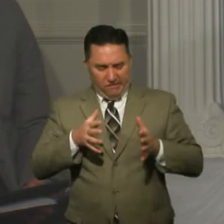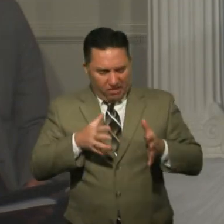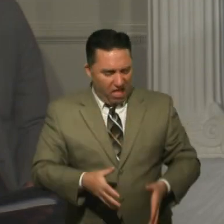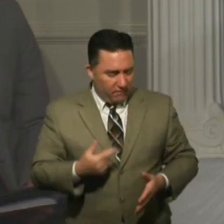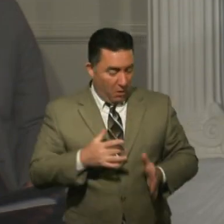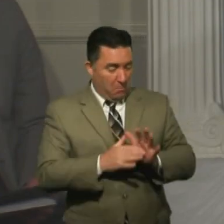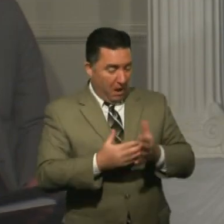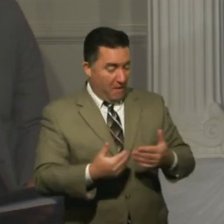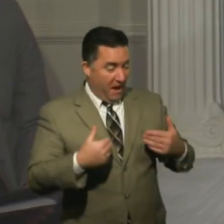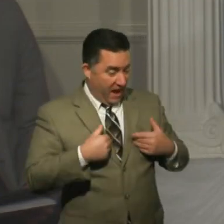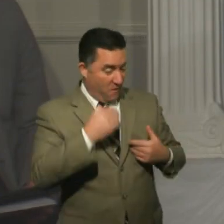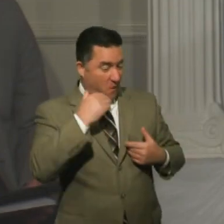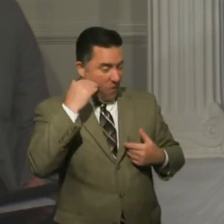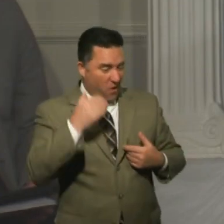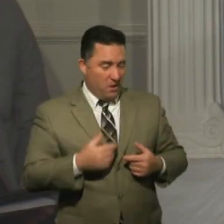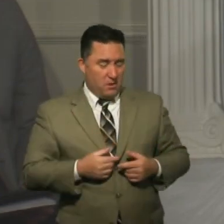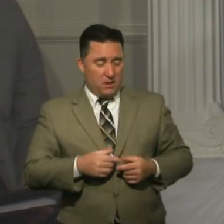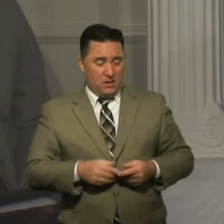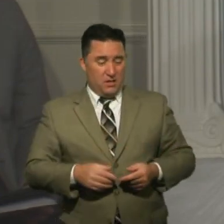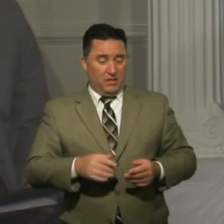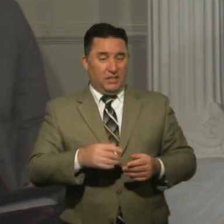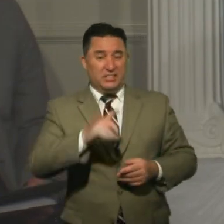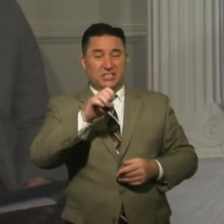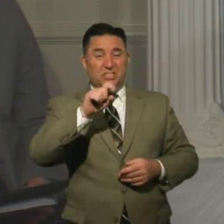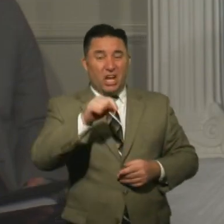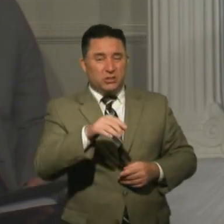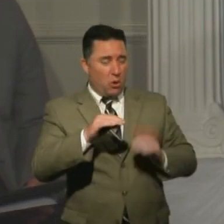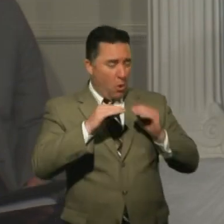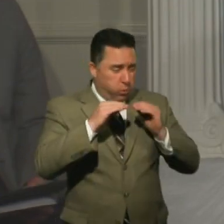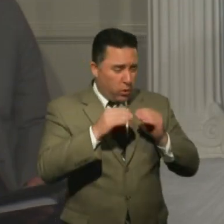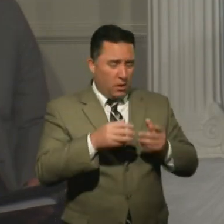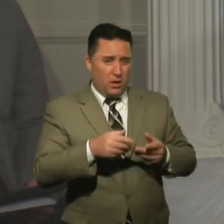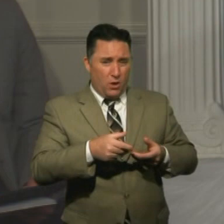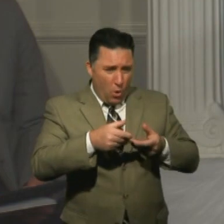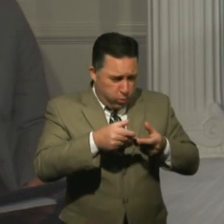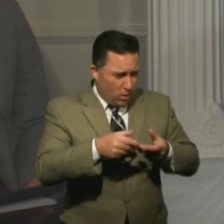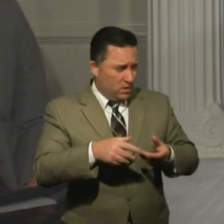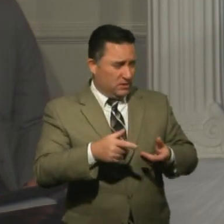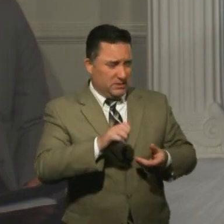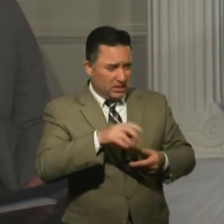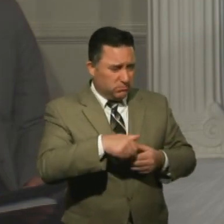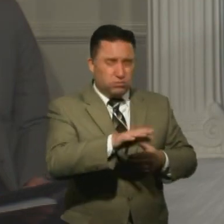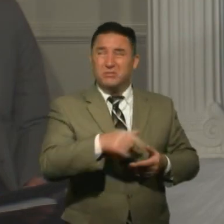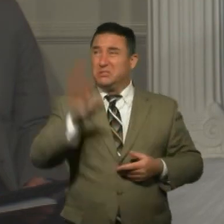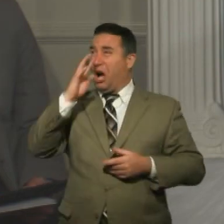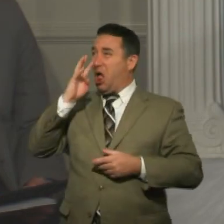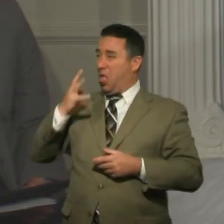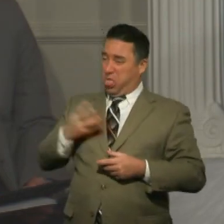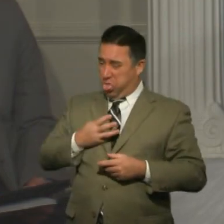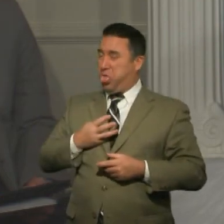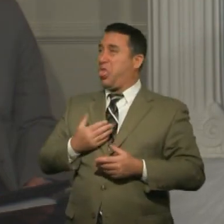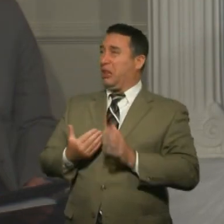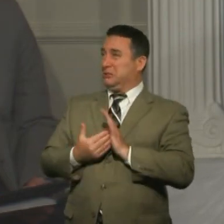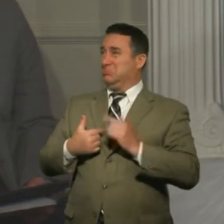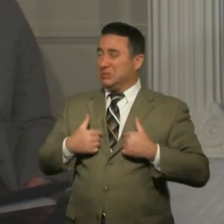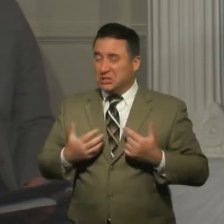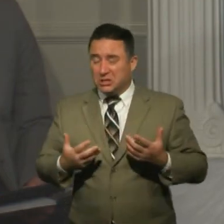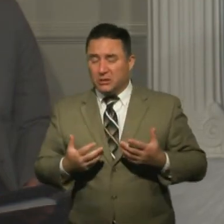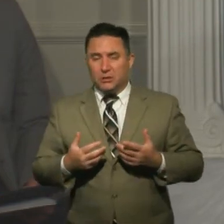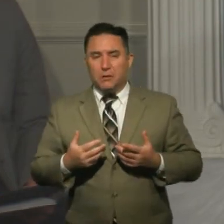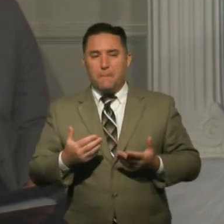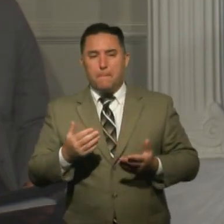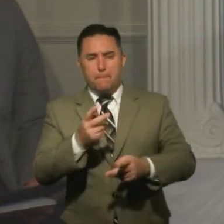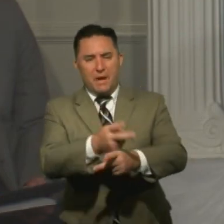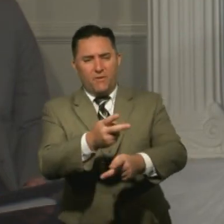have a Bible sitting in my home. Let me blow the dust off. You blow that dust off, and you feel like, God, you have left me and betrayed me. Let's be careful, because you